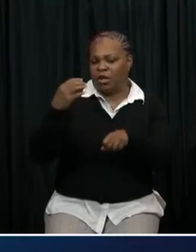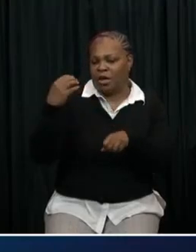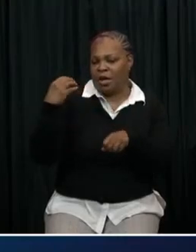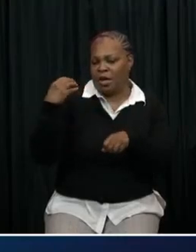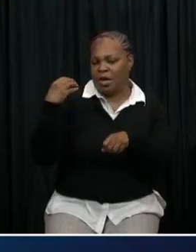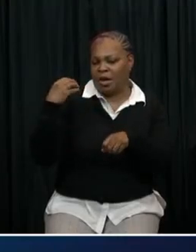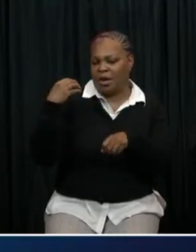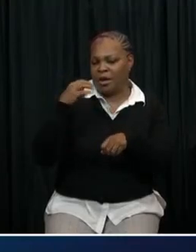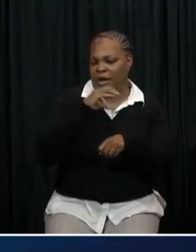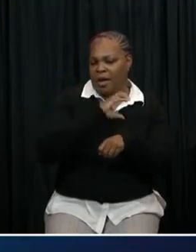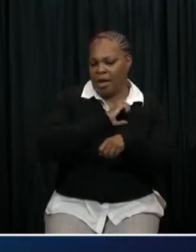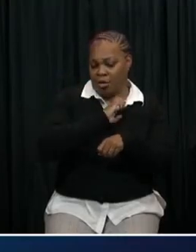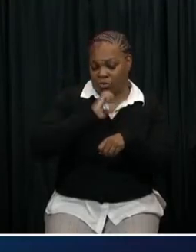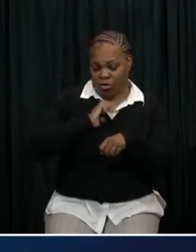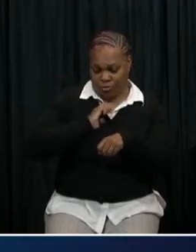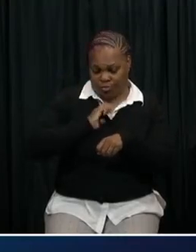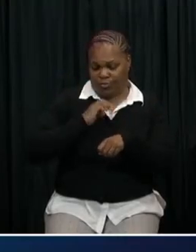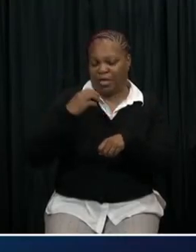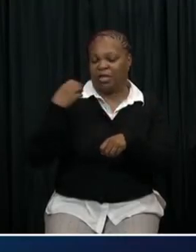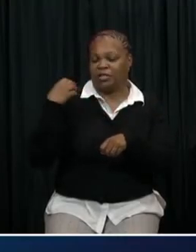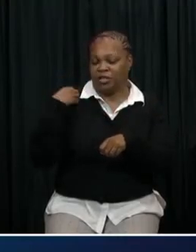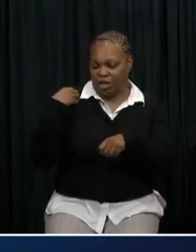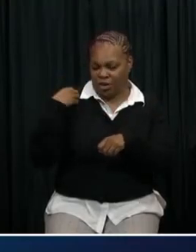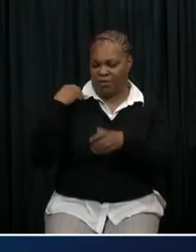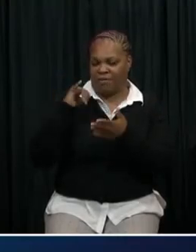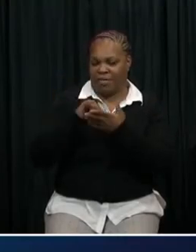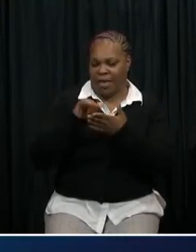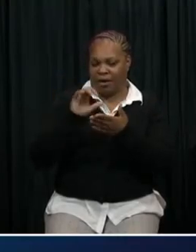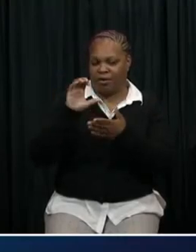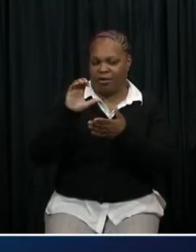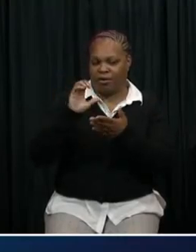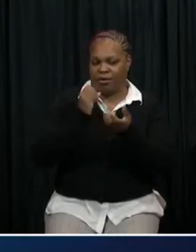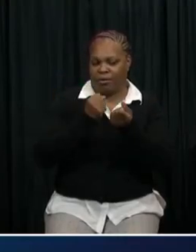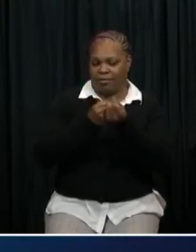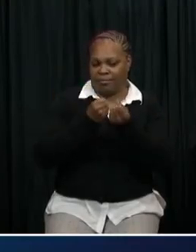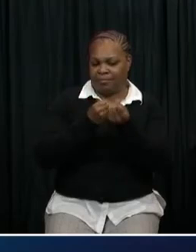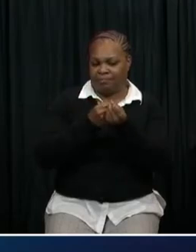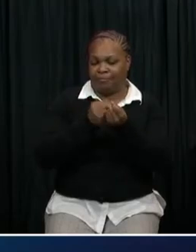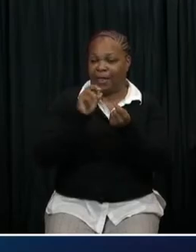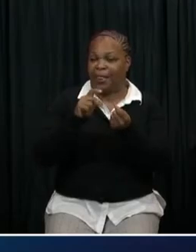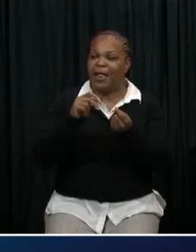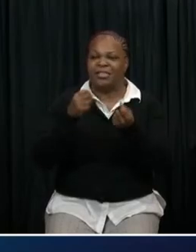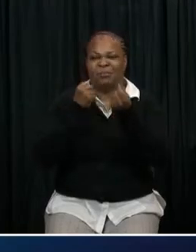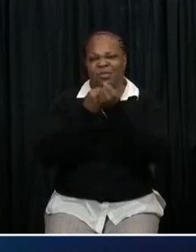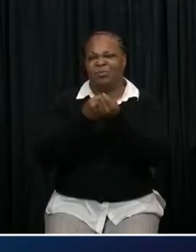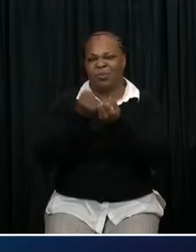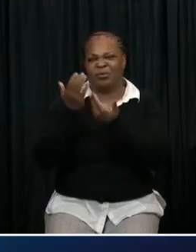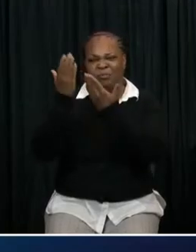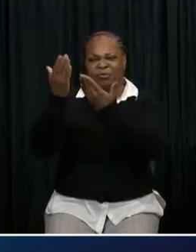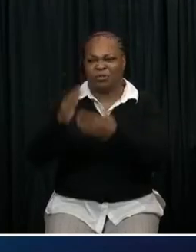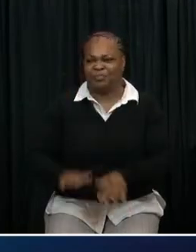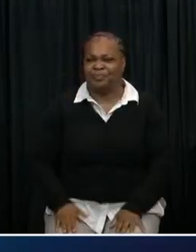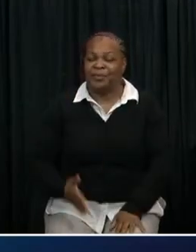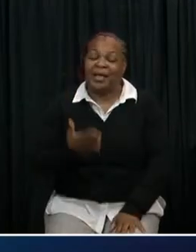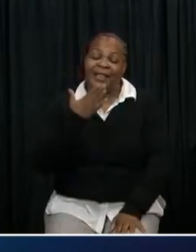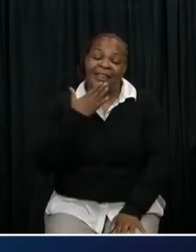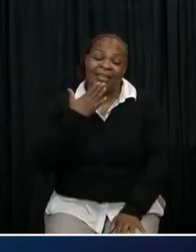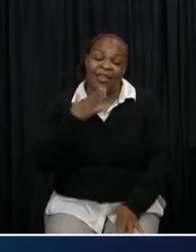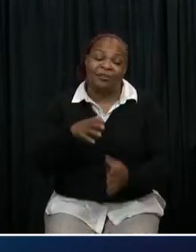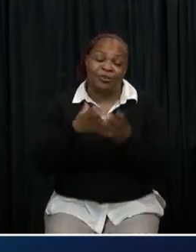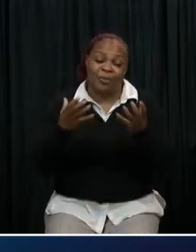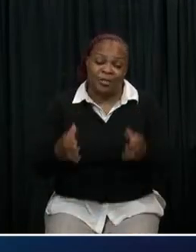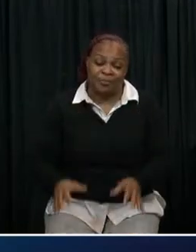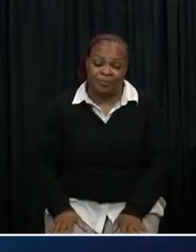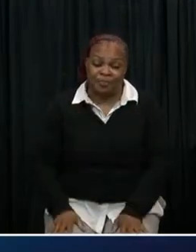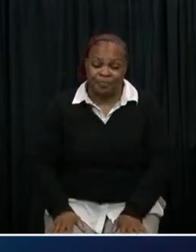I want to say thank you very much, and I'm here to support the motion. Thank you. Thank you so much, Brother Passmore.